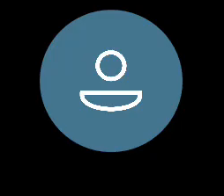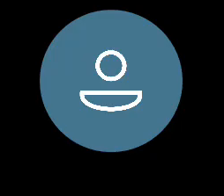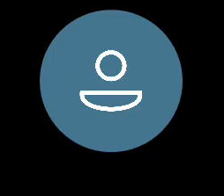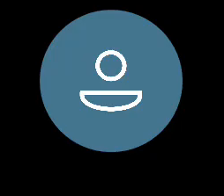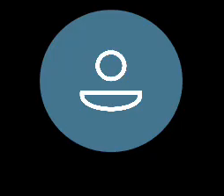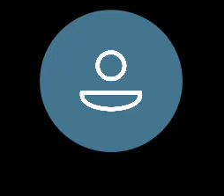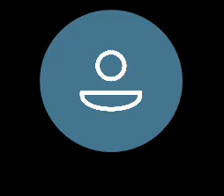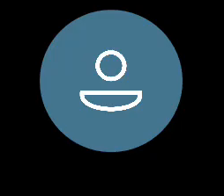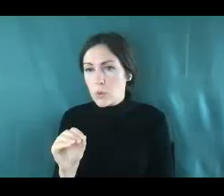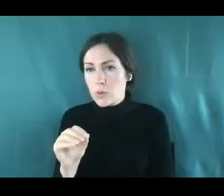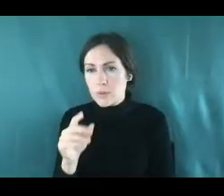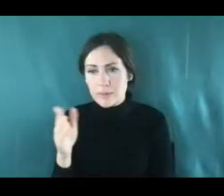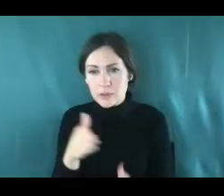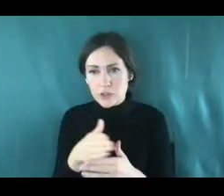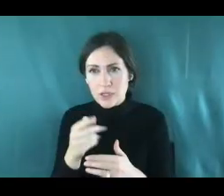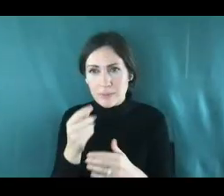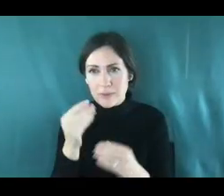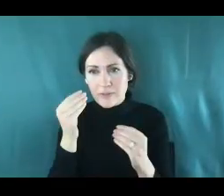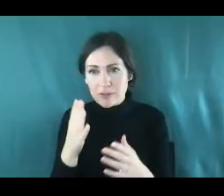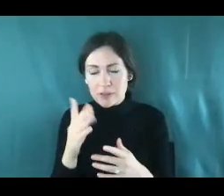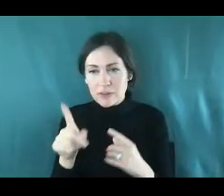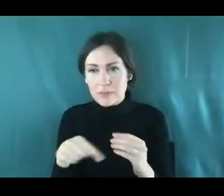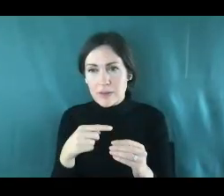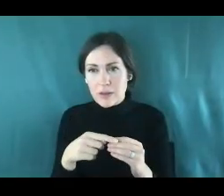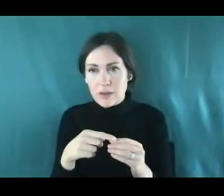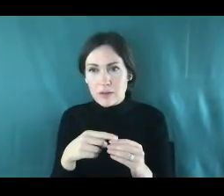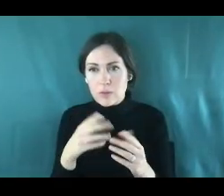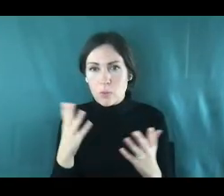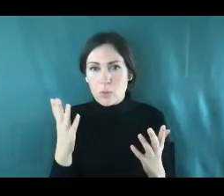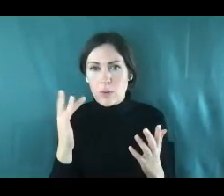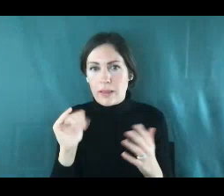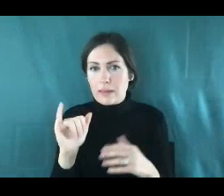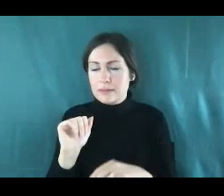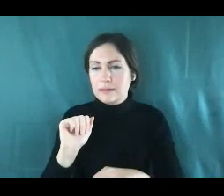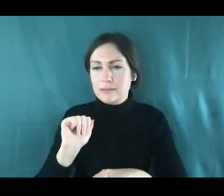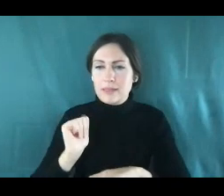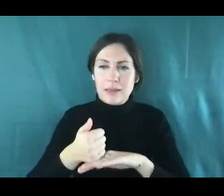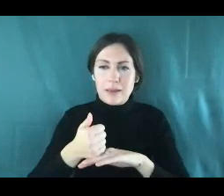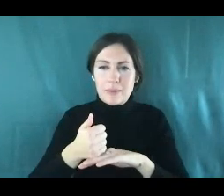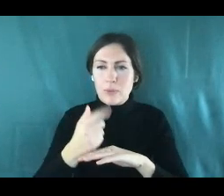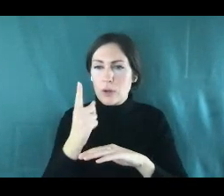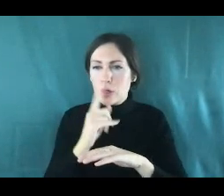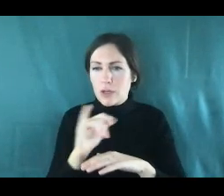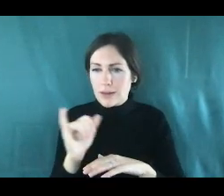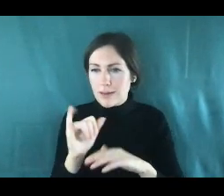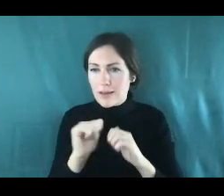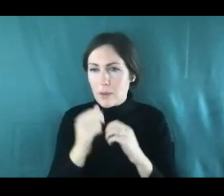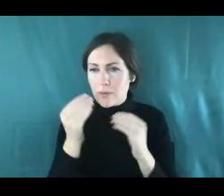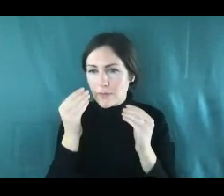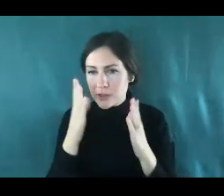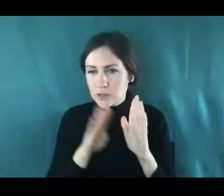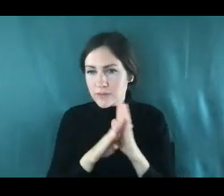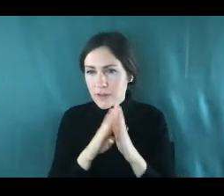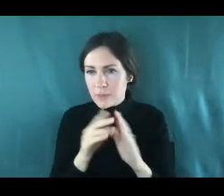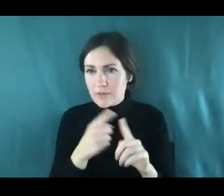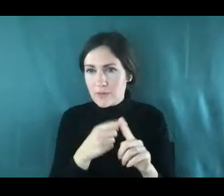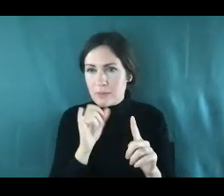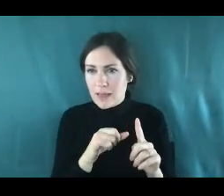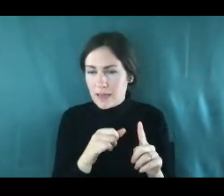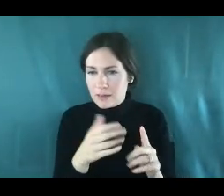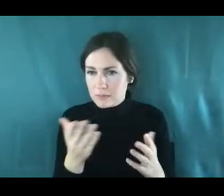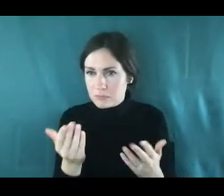share a little bit more information as to what that framework is and kind of how the information is developed based upon that framework?